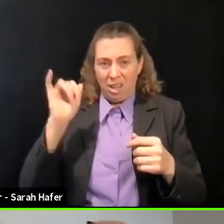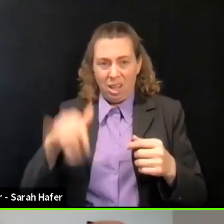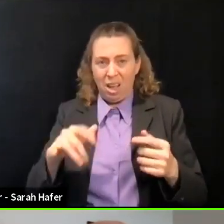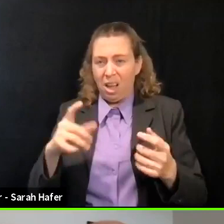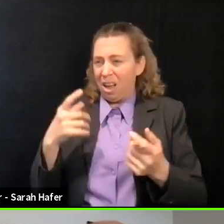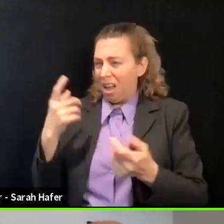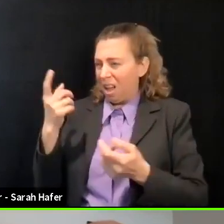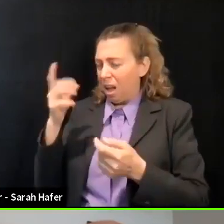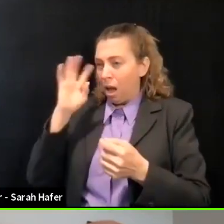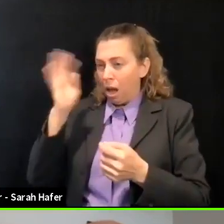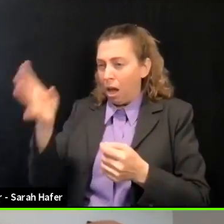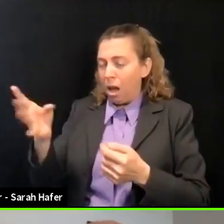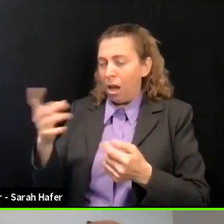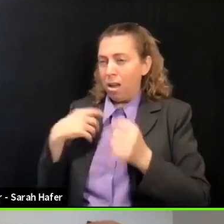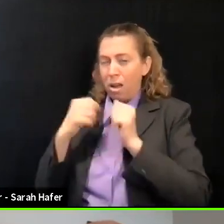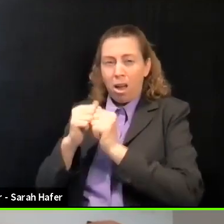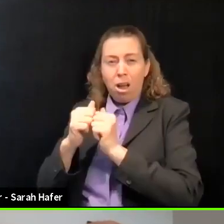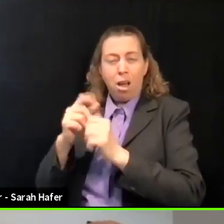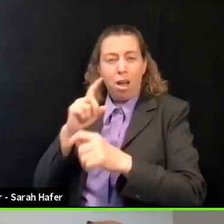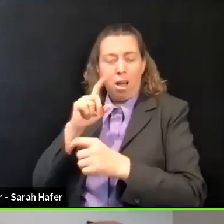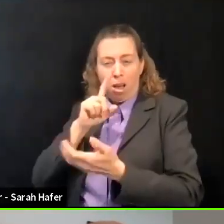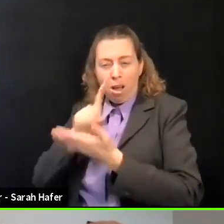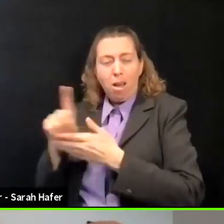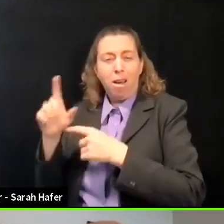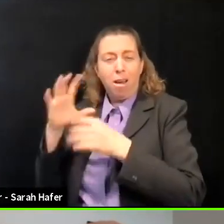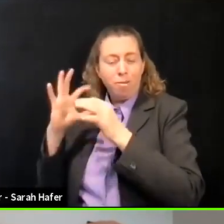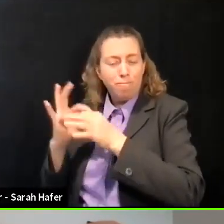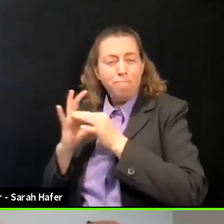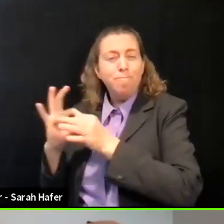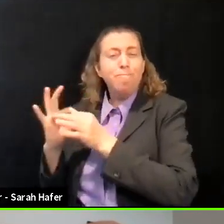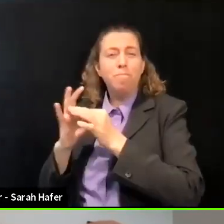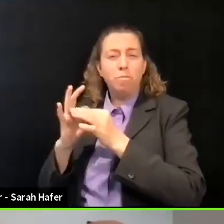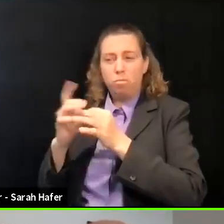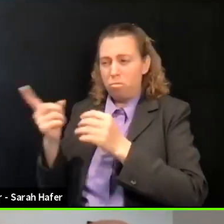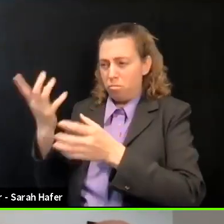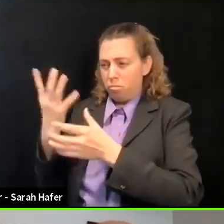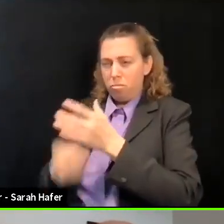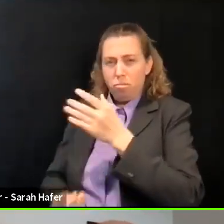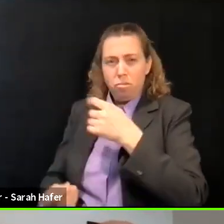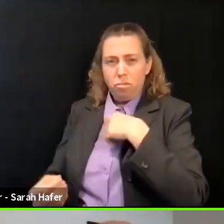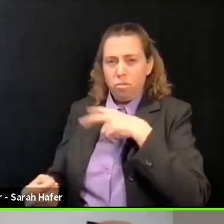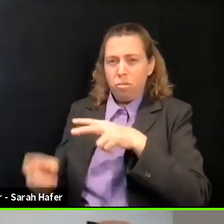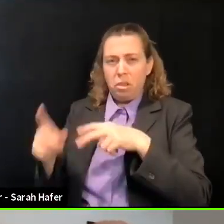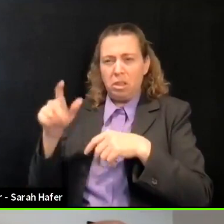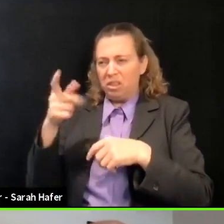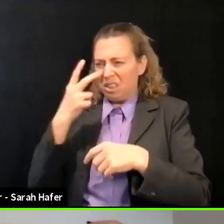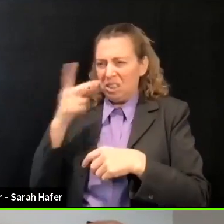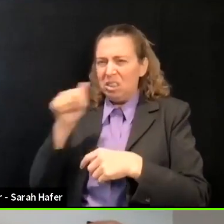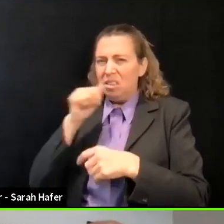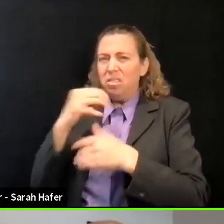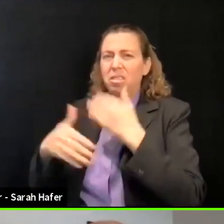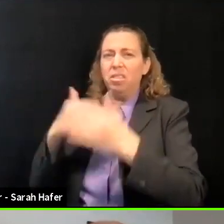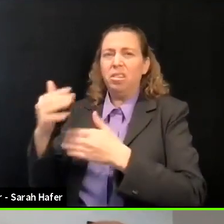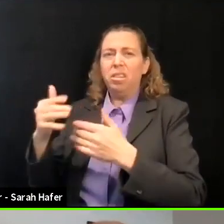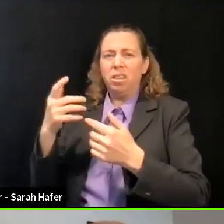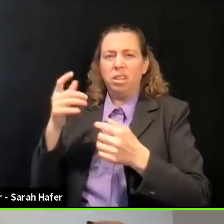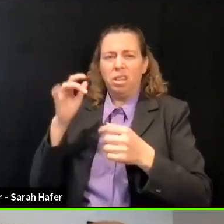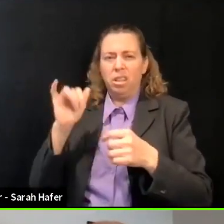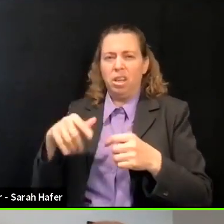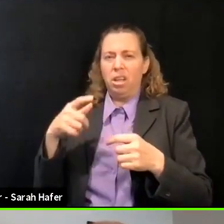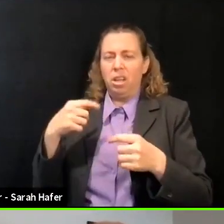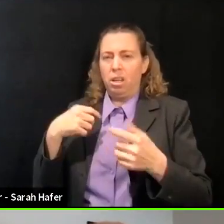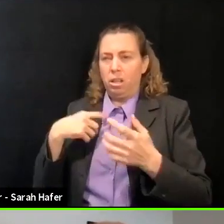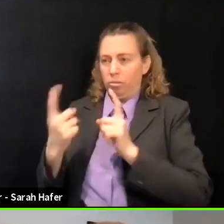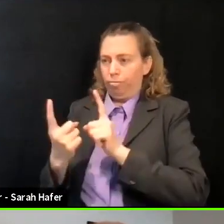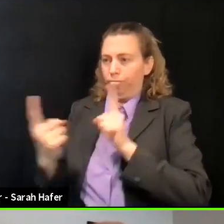haunted by images of their dying alone, suffering, maybe hooked to some machine, the emotional distance imposed by those COVID precautions.